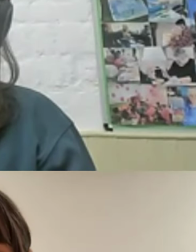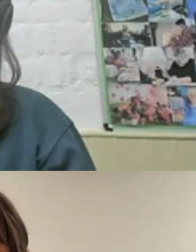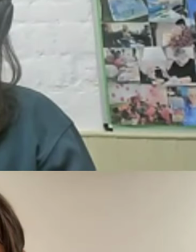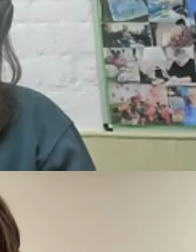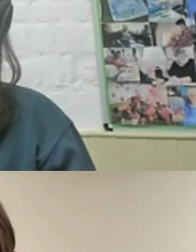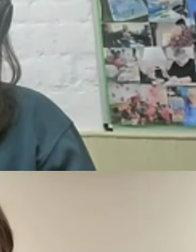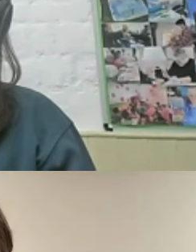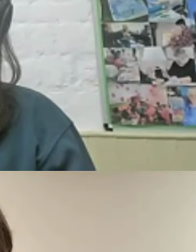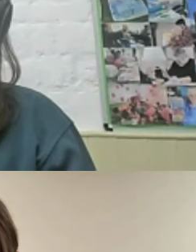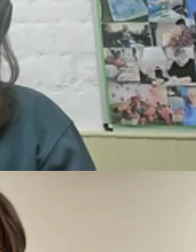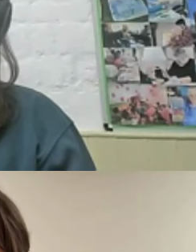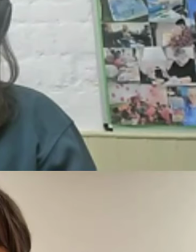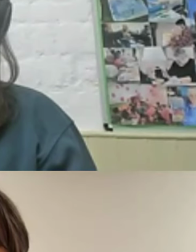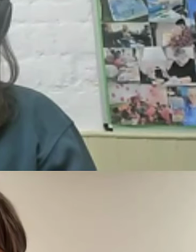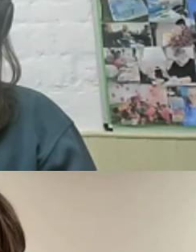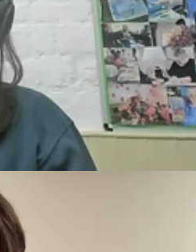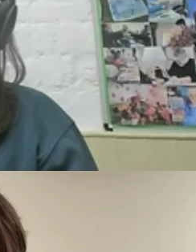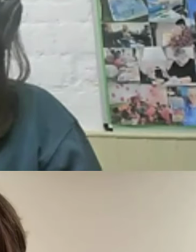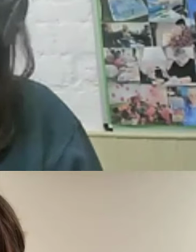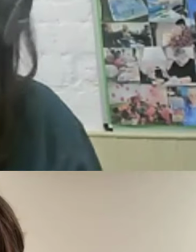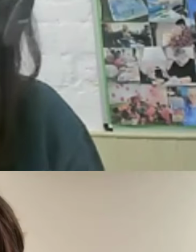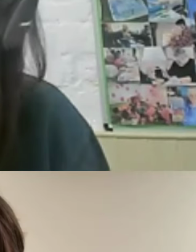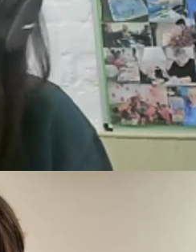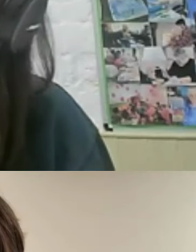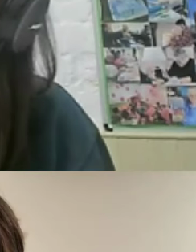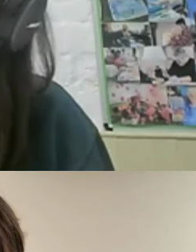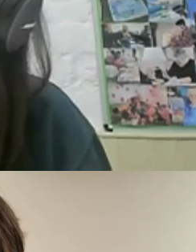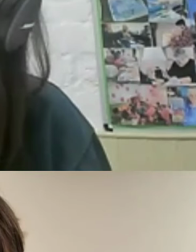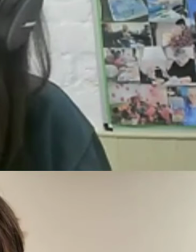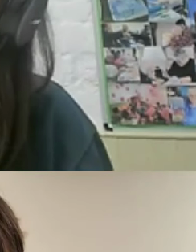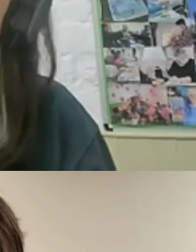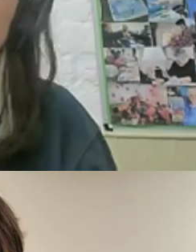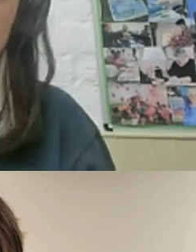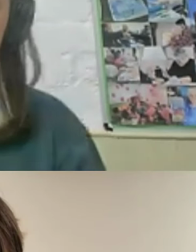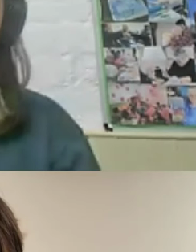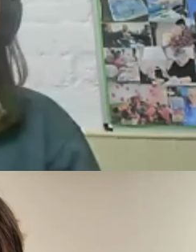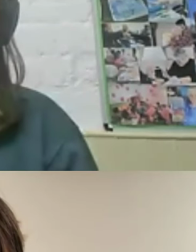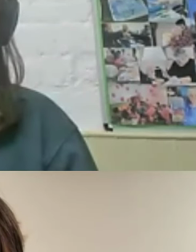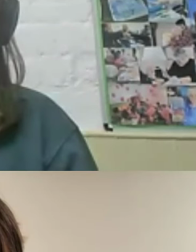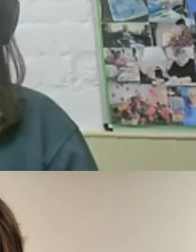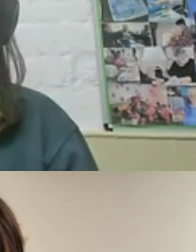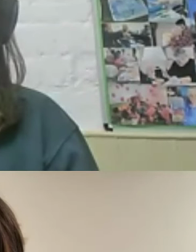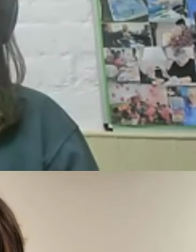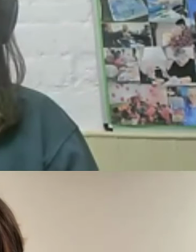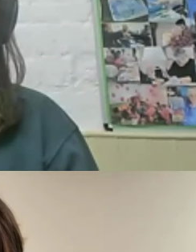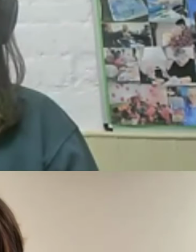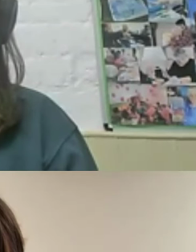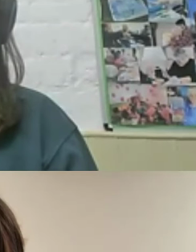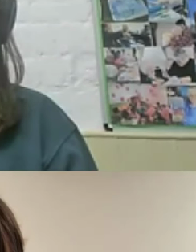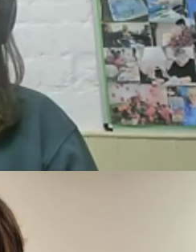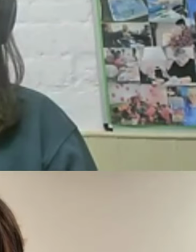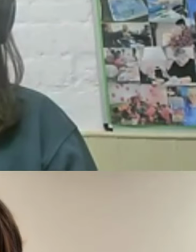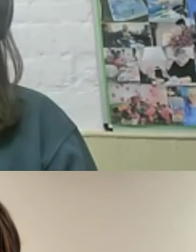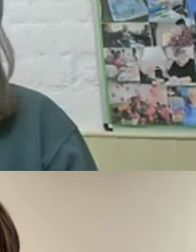That picks up on an earlier point made. I'm trying to think who it was made earlier this afternoon. I'm